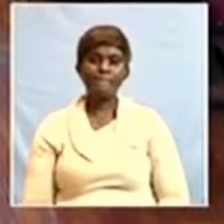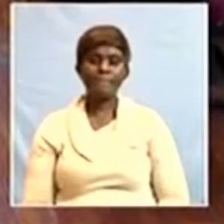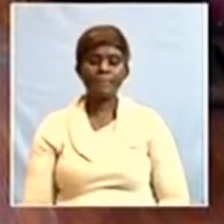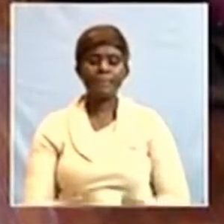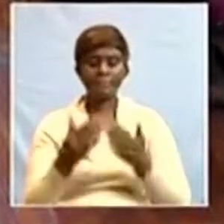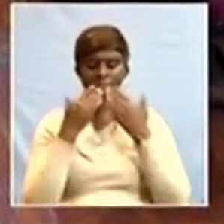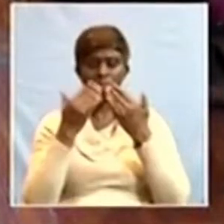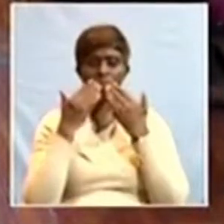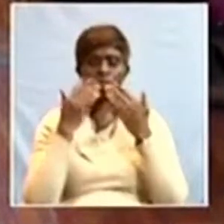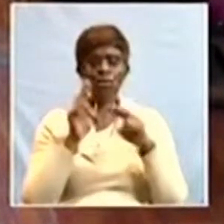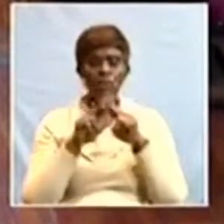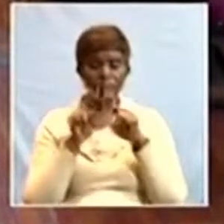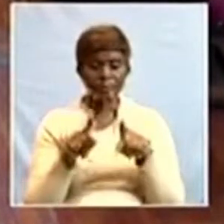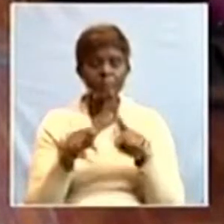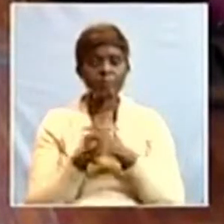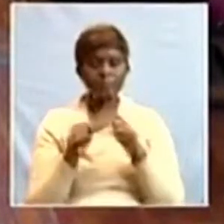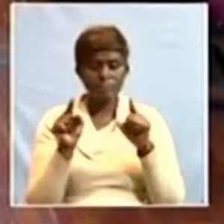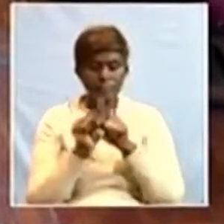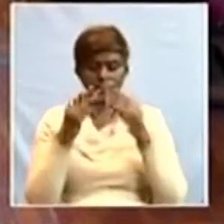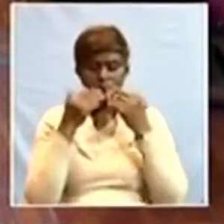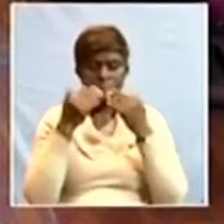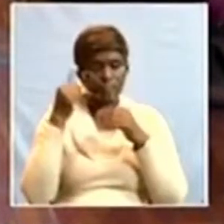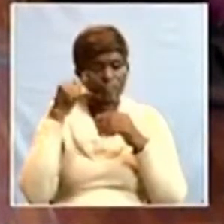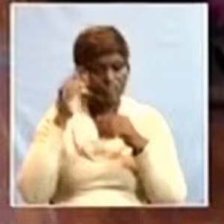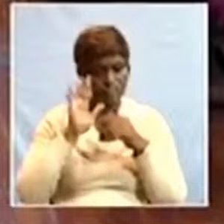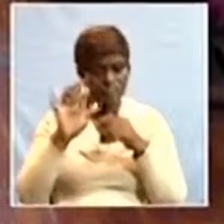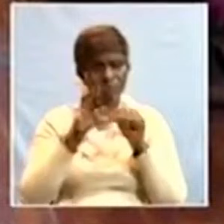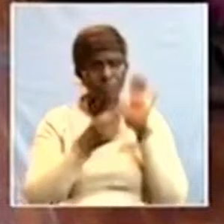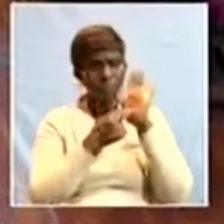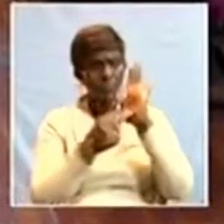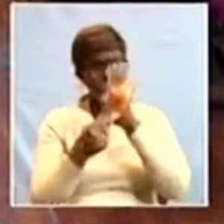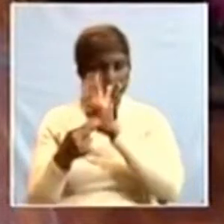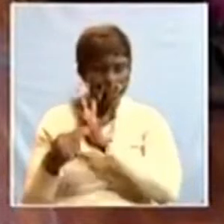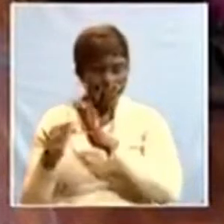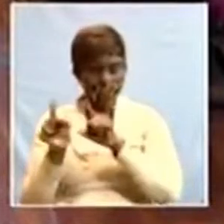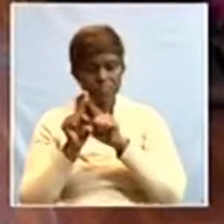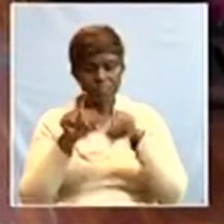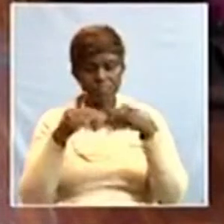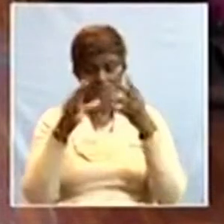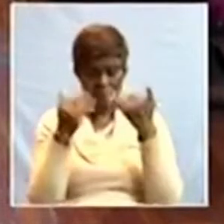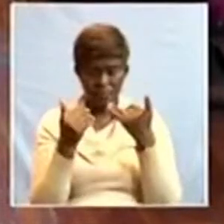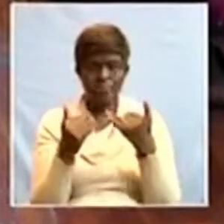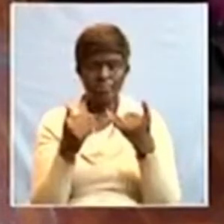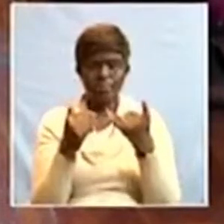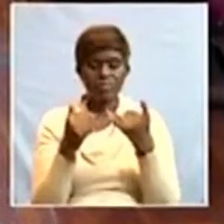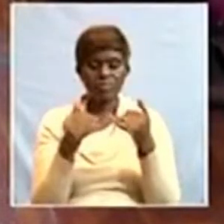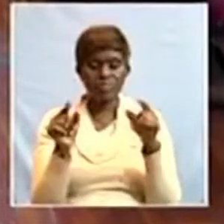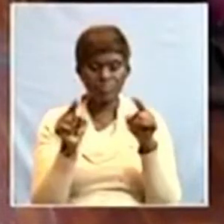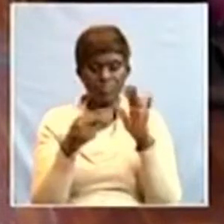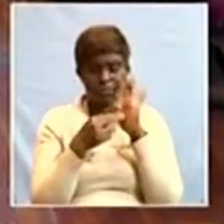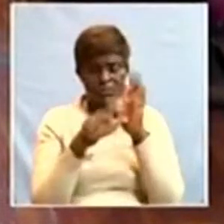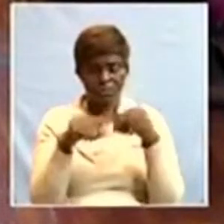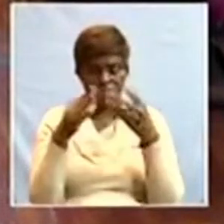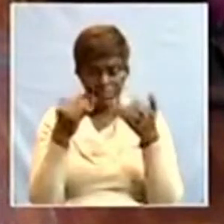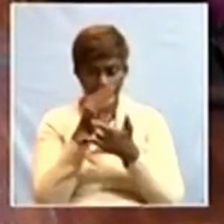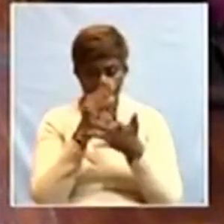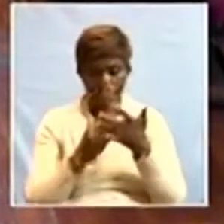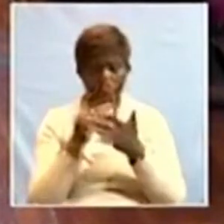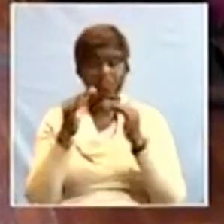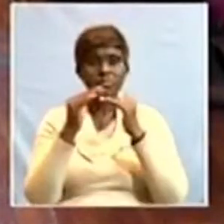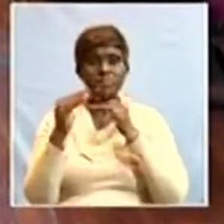Thank you, Chairperson, and thank you for that demonstration. It gives some level of